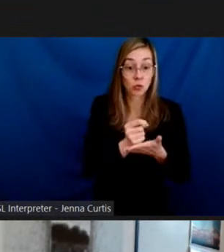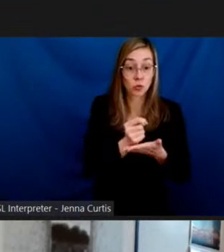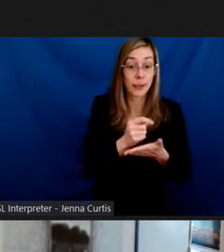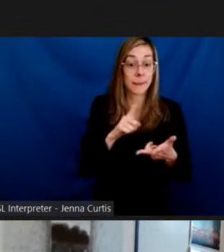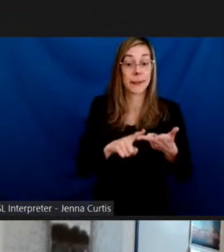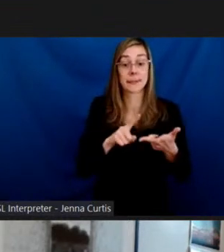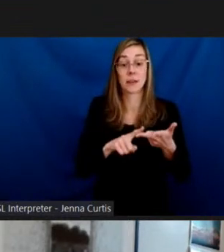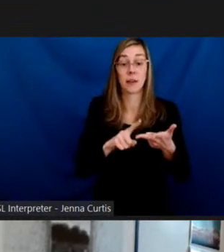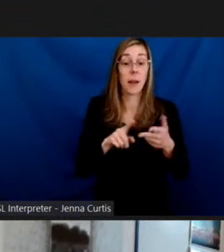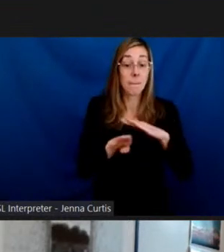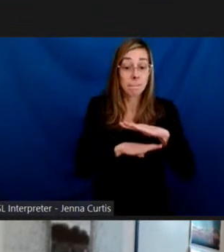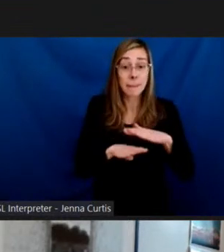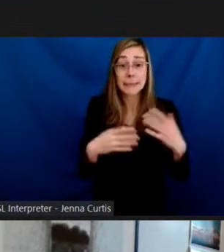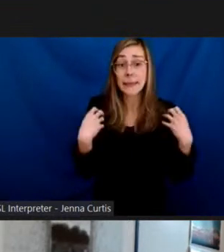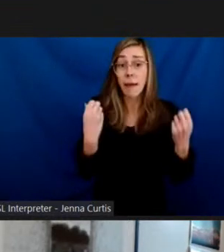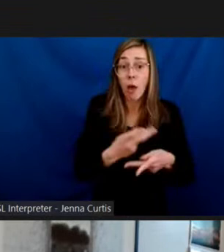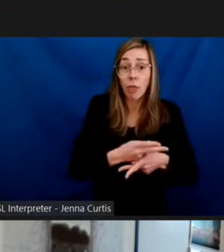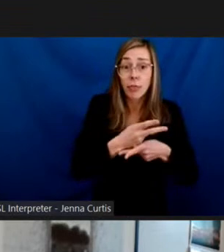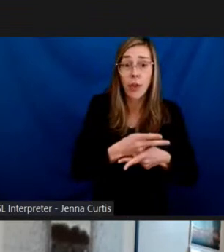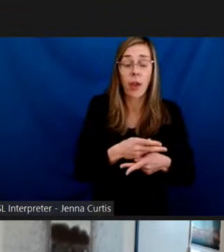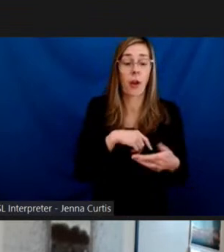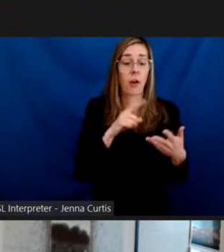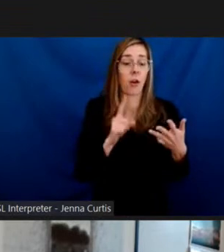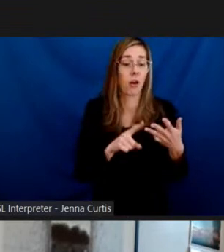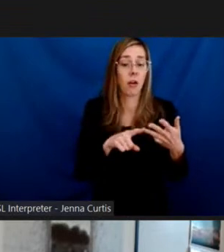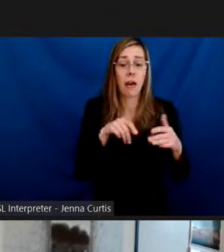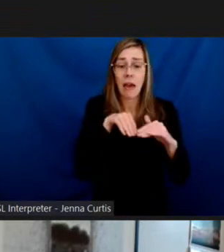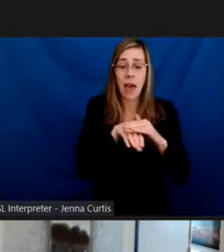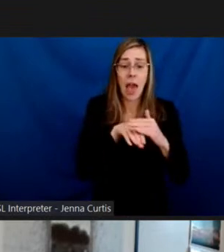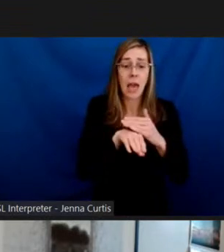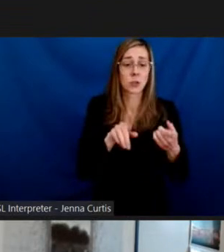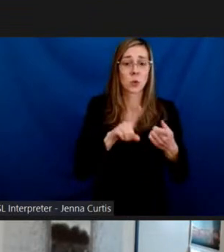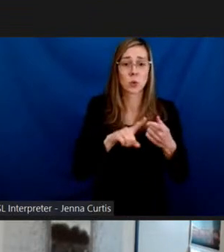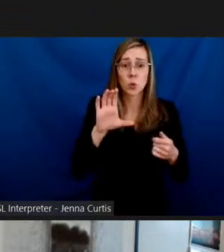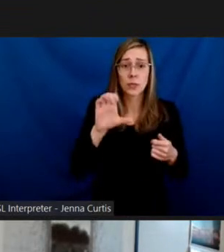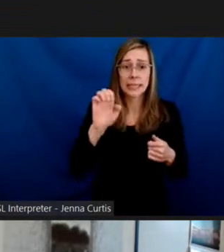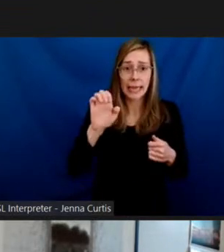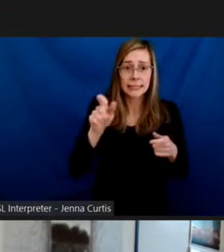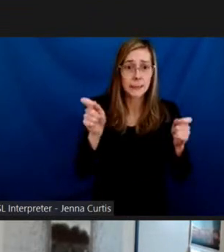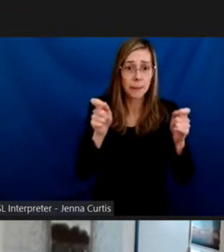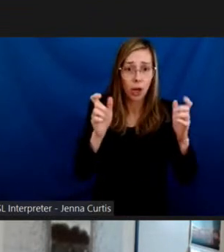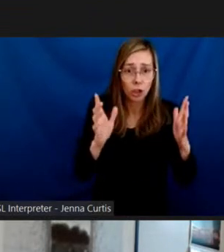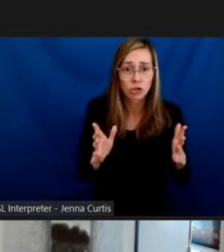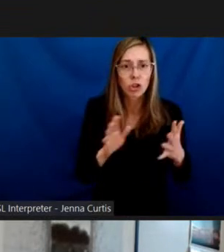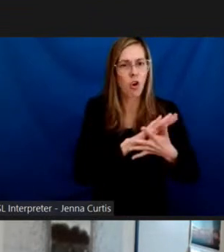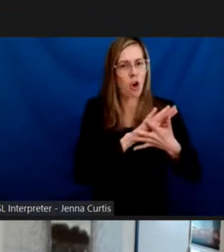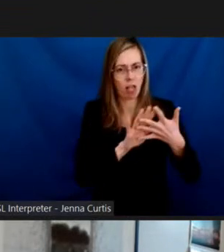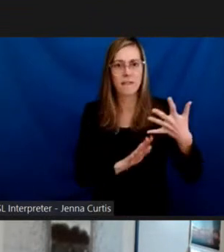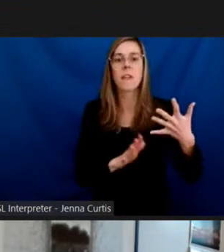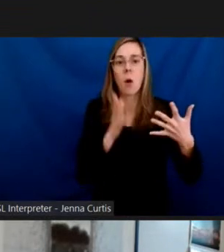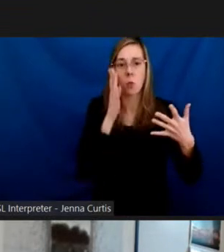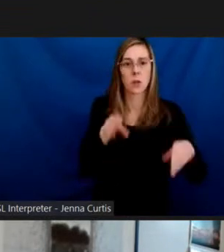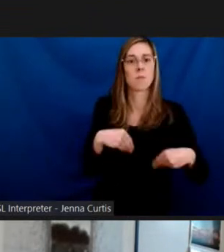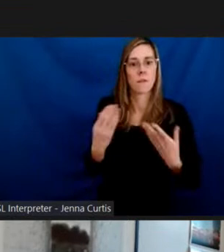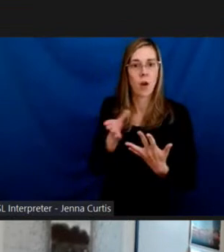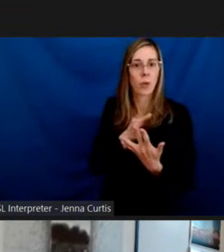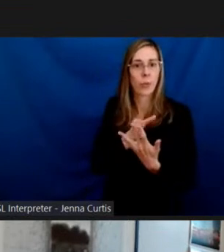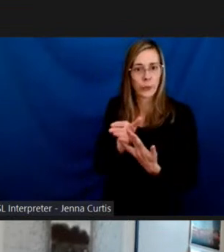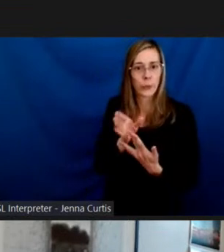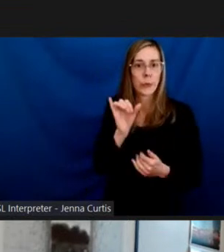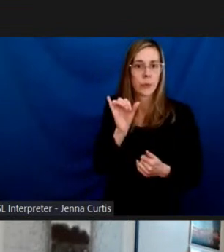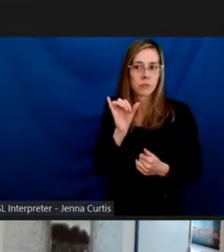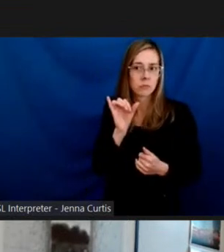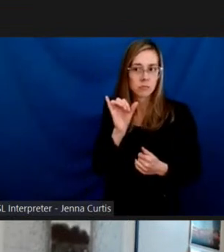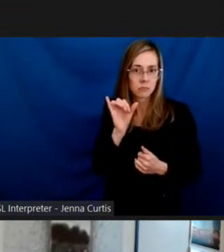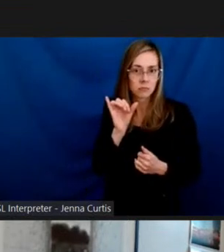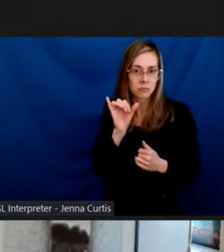case management. We intend to provide all of that through this model. And for those who are